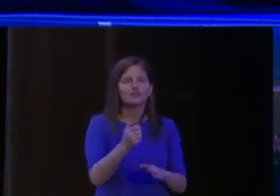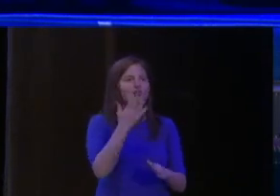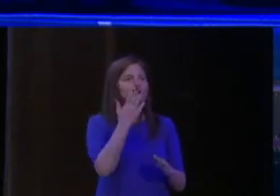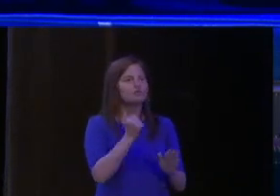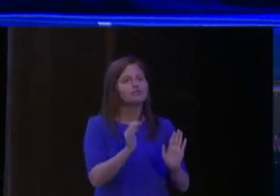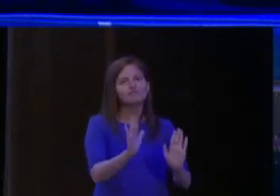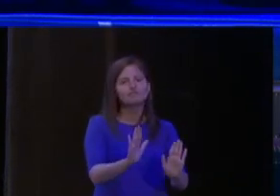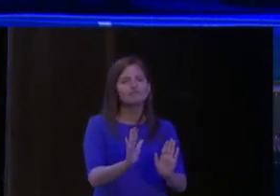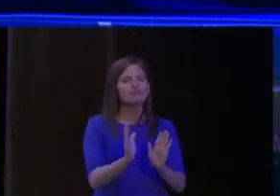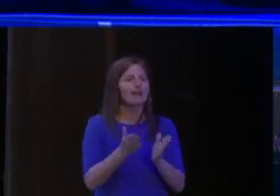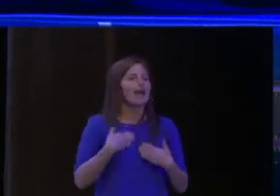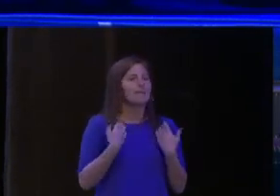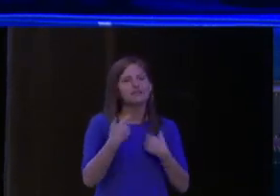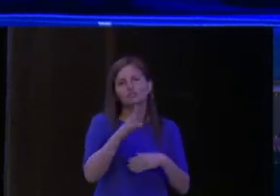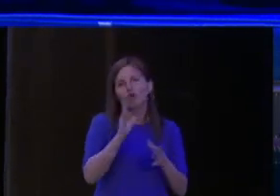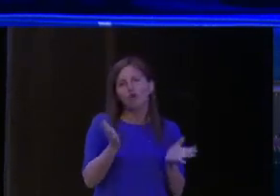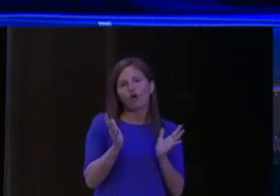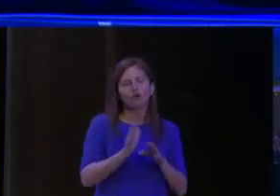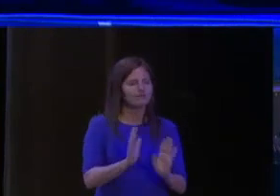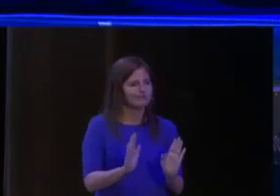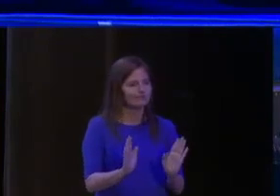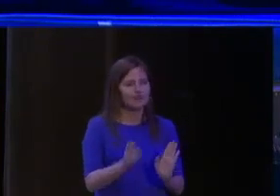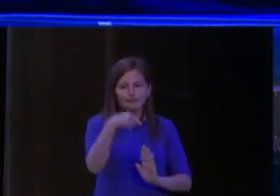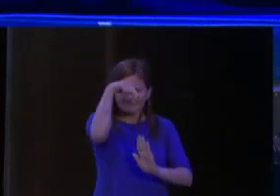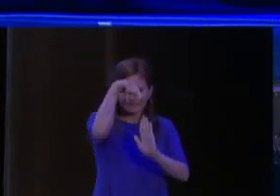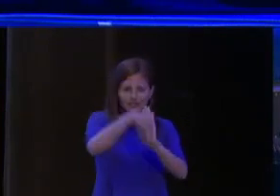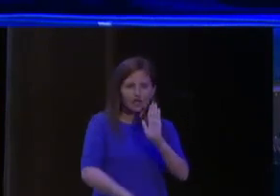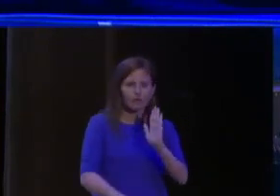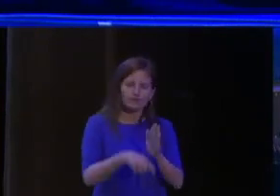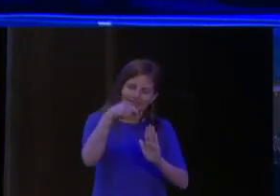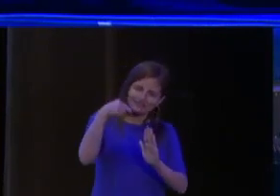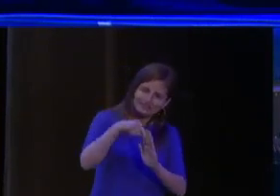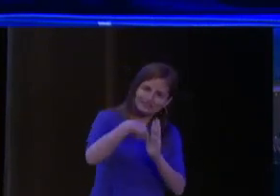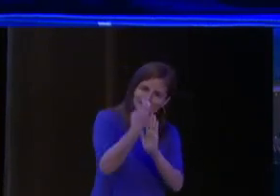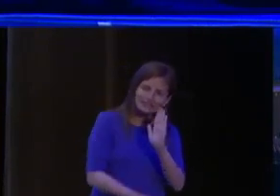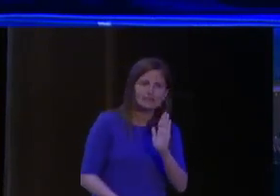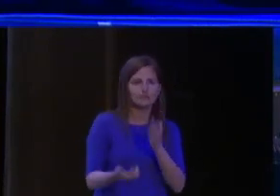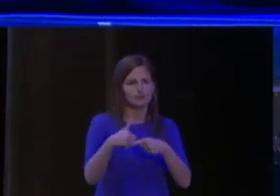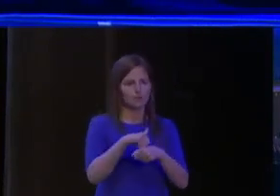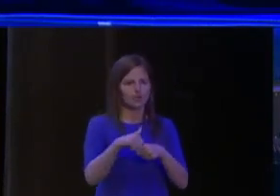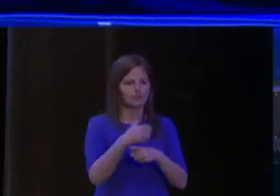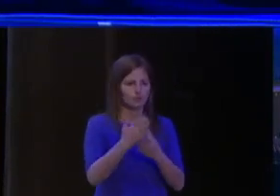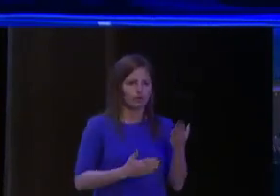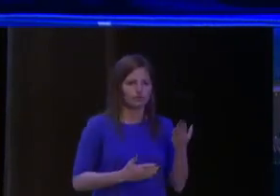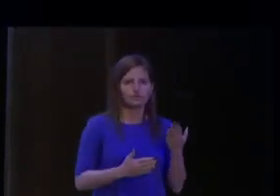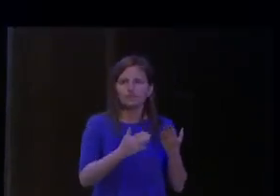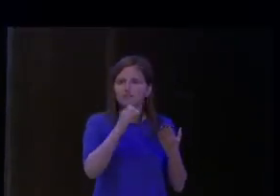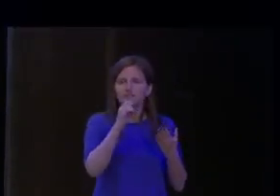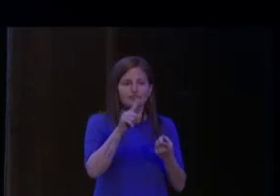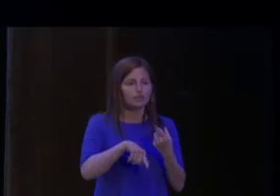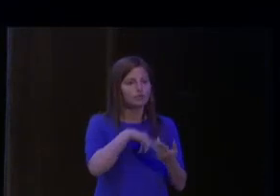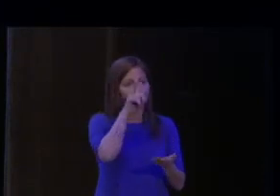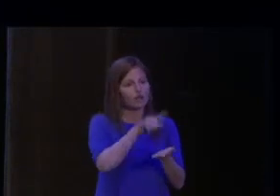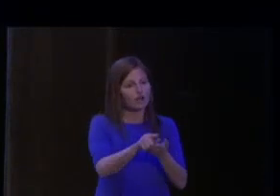a syrupy, happy talk, but to get down in your practice until you fall in